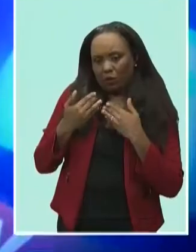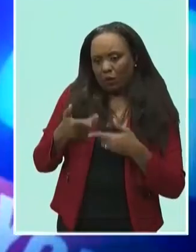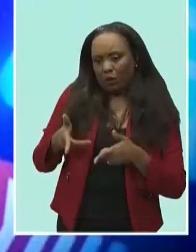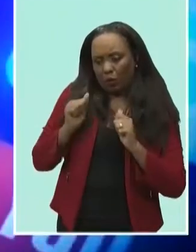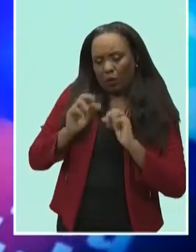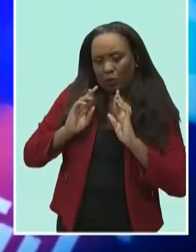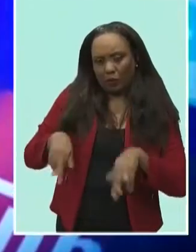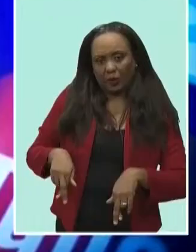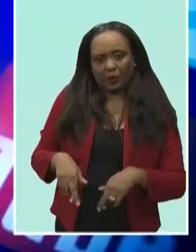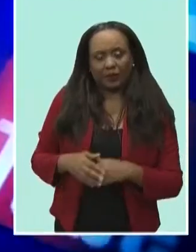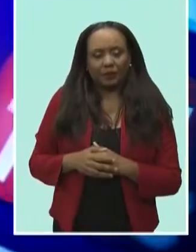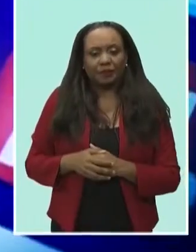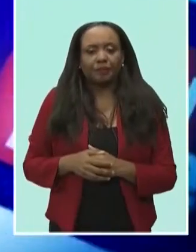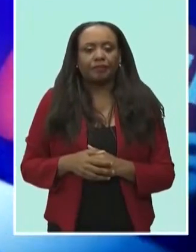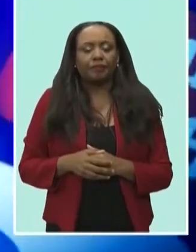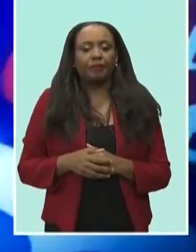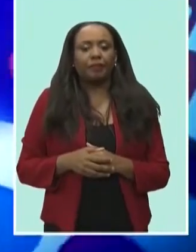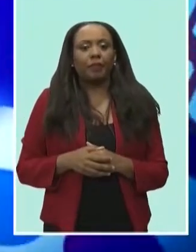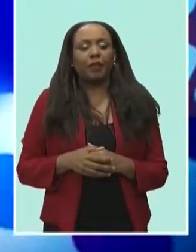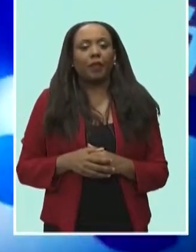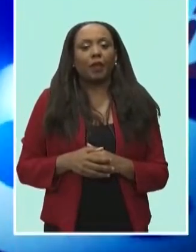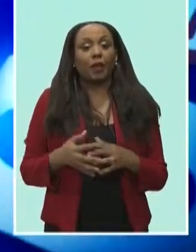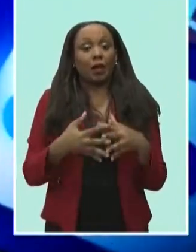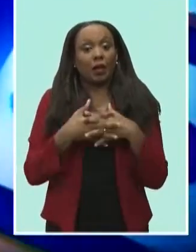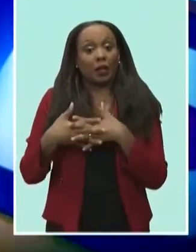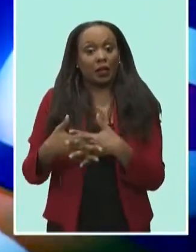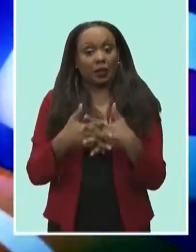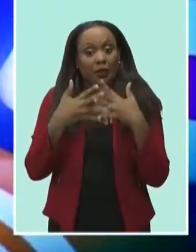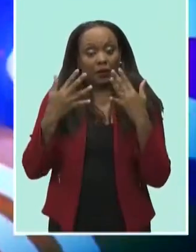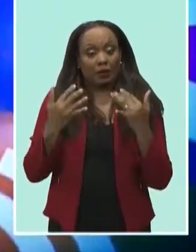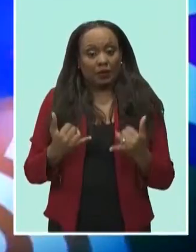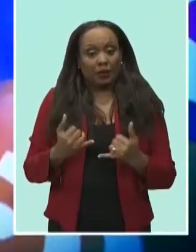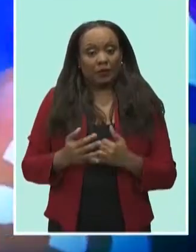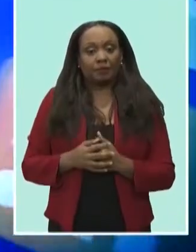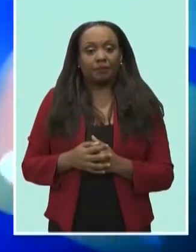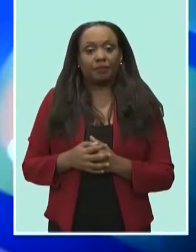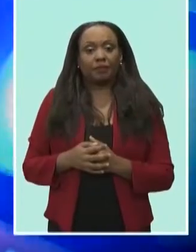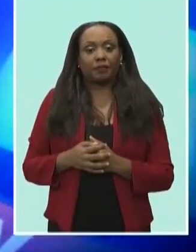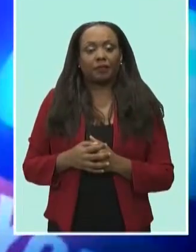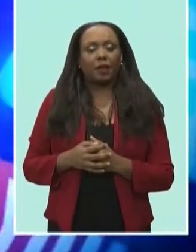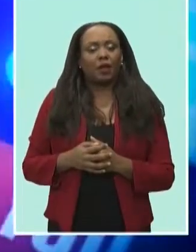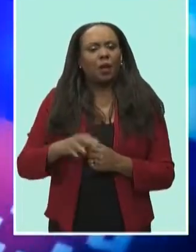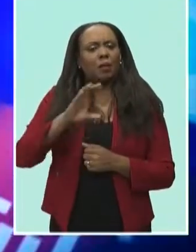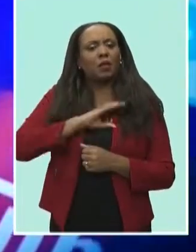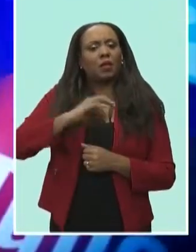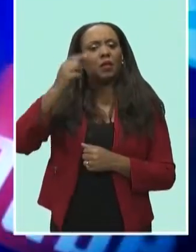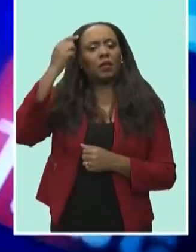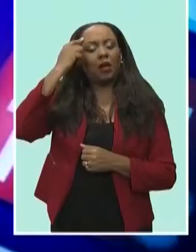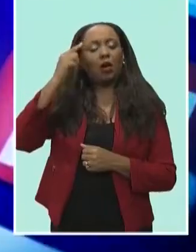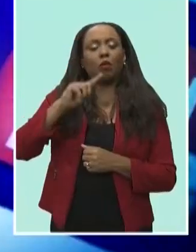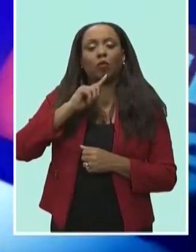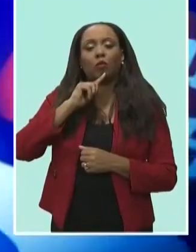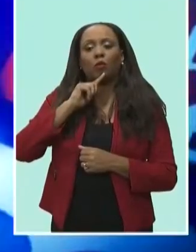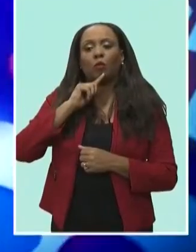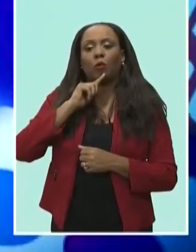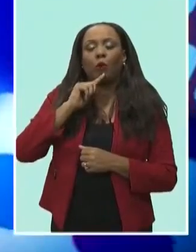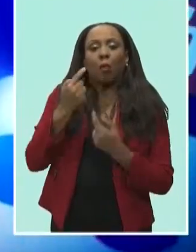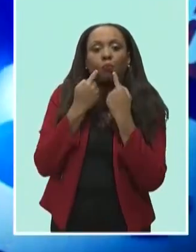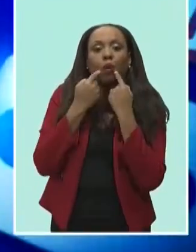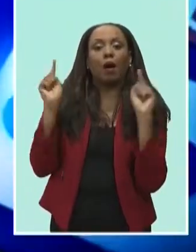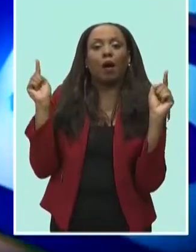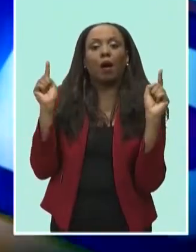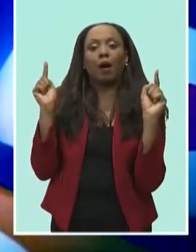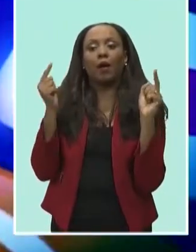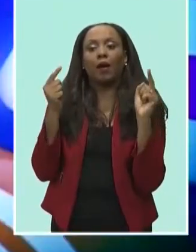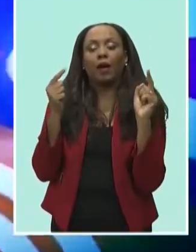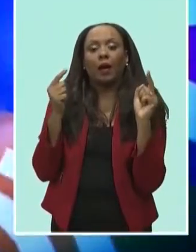response. Over to Ohio now, what law enforcement officials believe to be a big breakthrough in an